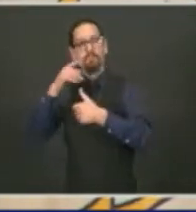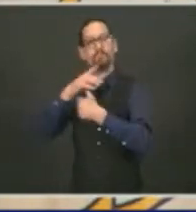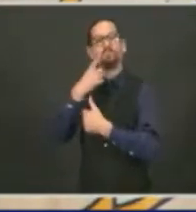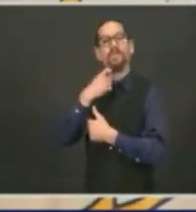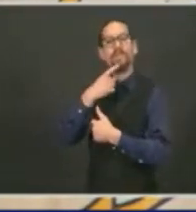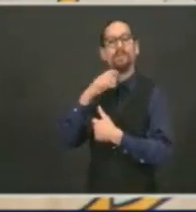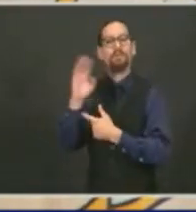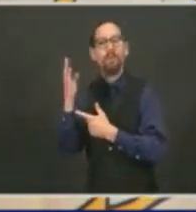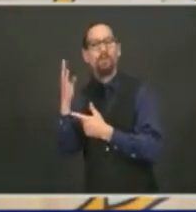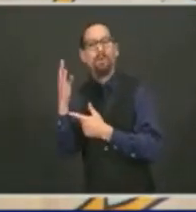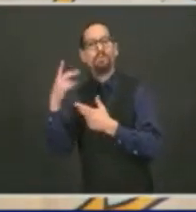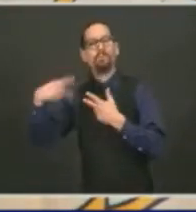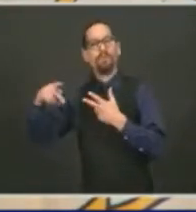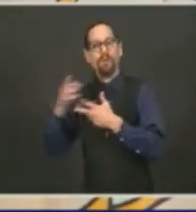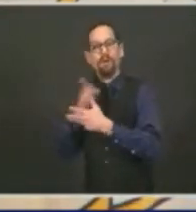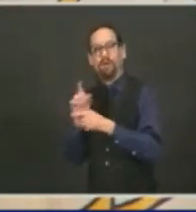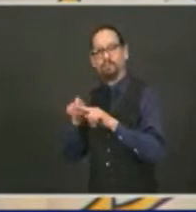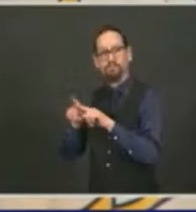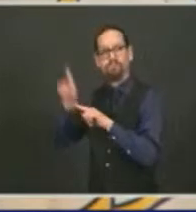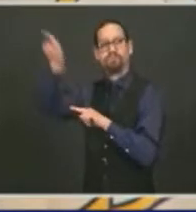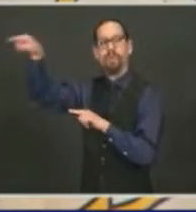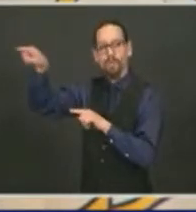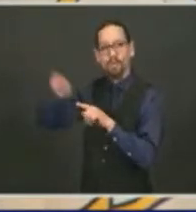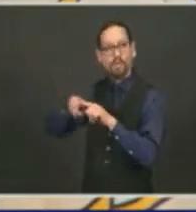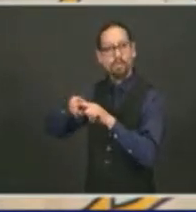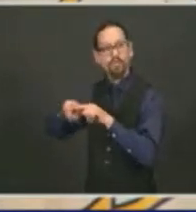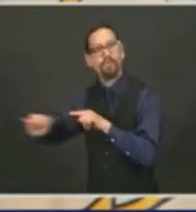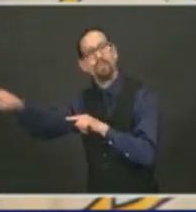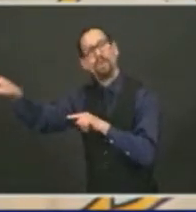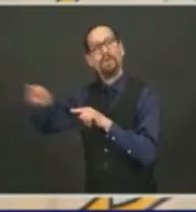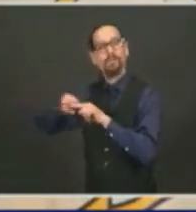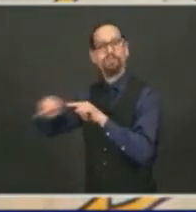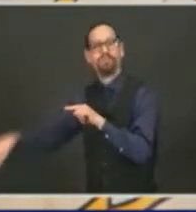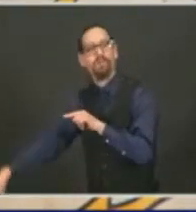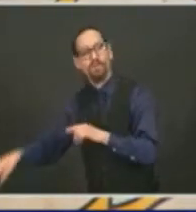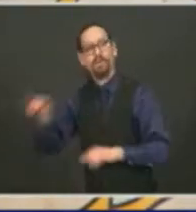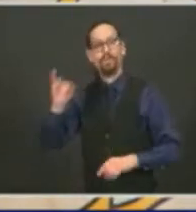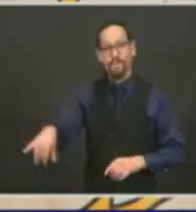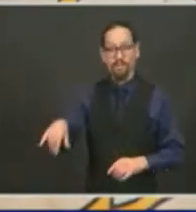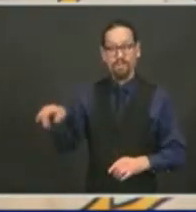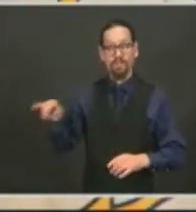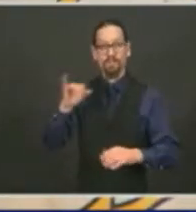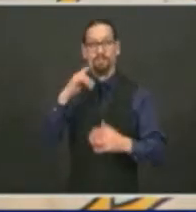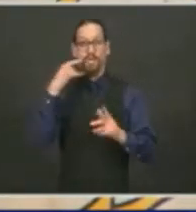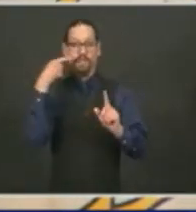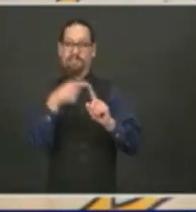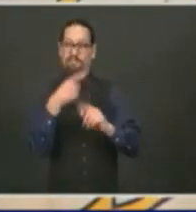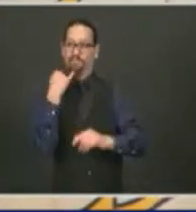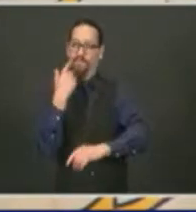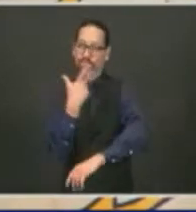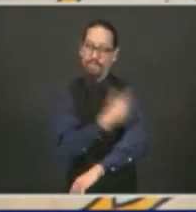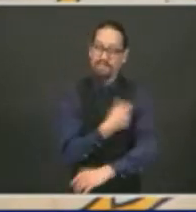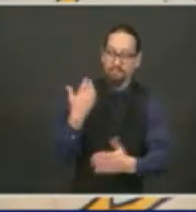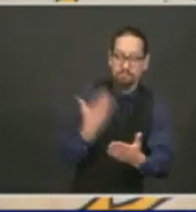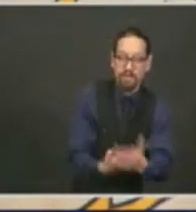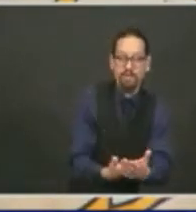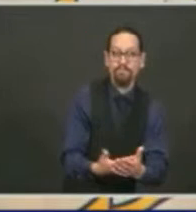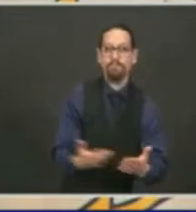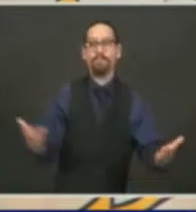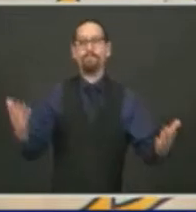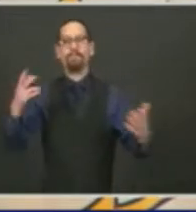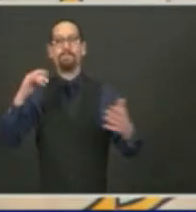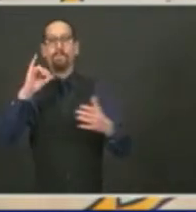vaccine coming online, which is going to help us. We're tripling our testing. So it is a daily thing that we'll